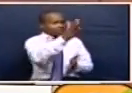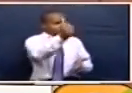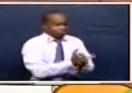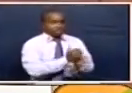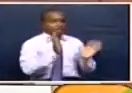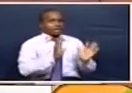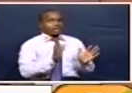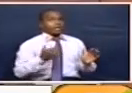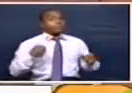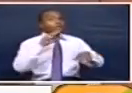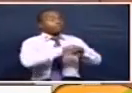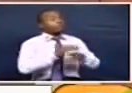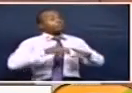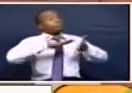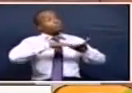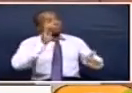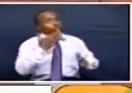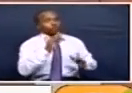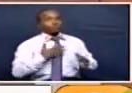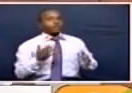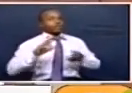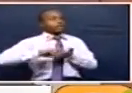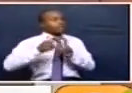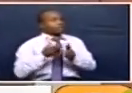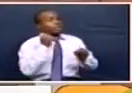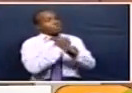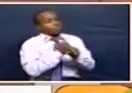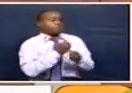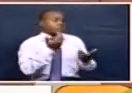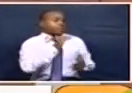majority of my relatives within government. They're working for the county council before I even decided to be governor.